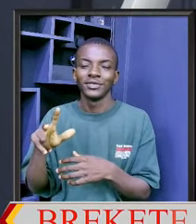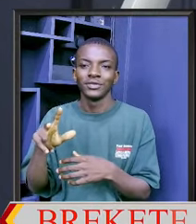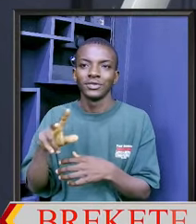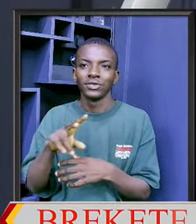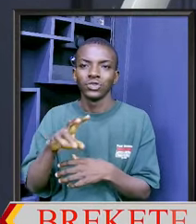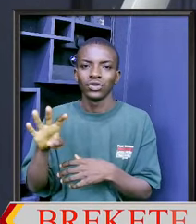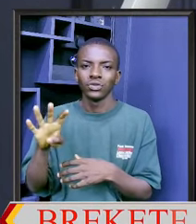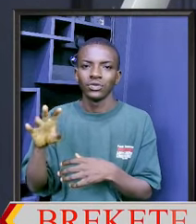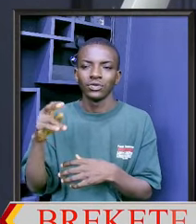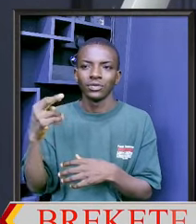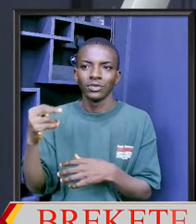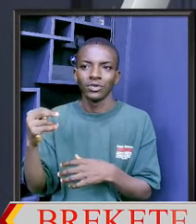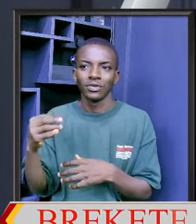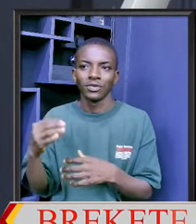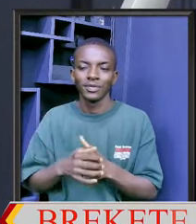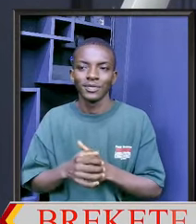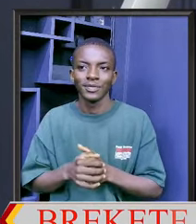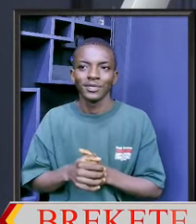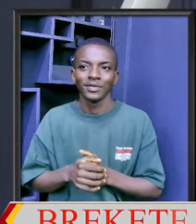143 million naira.